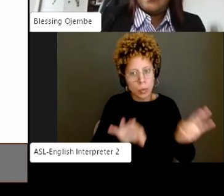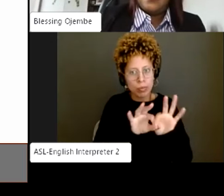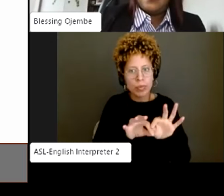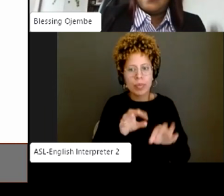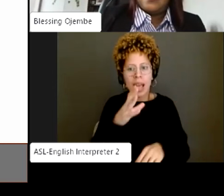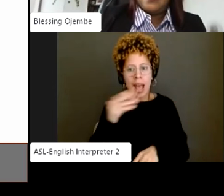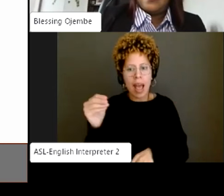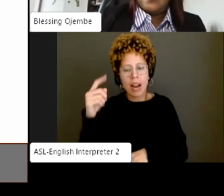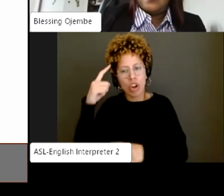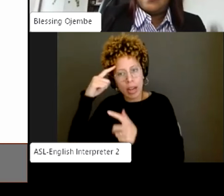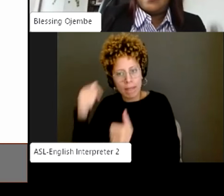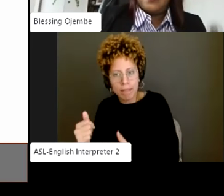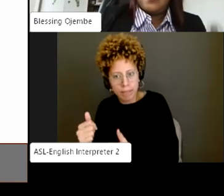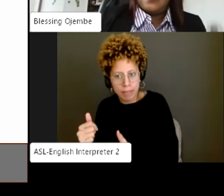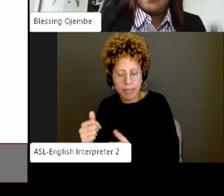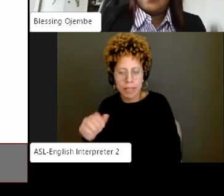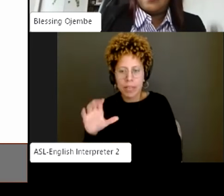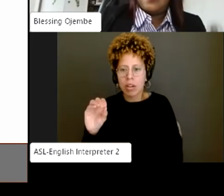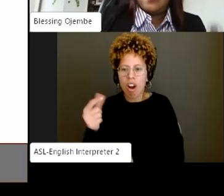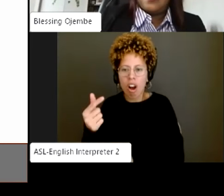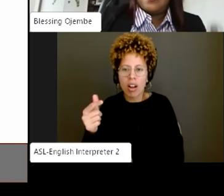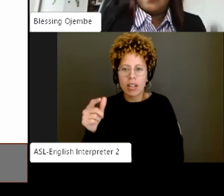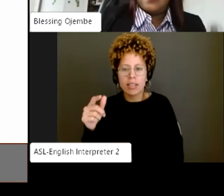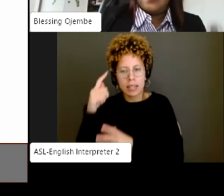like highlighting dementia. How does this contribute to elder abuse?